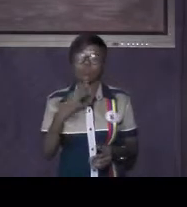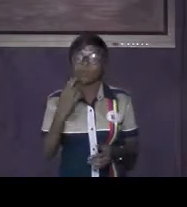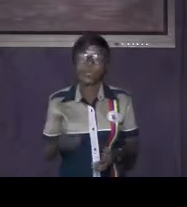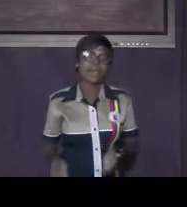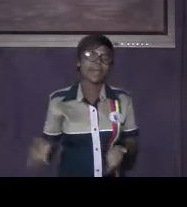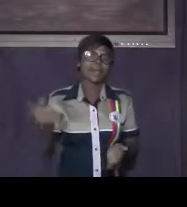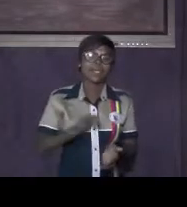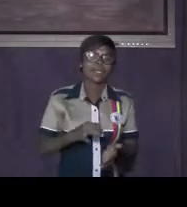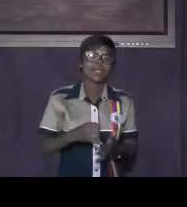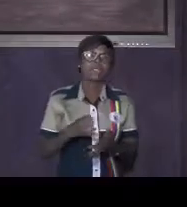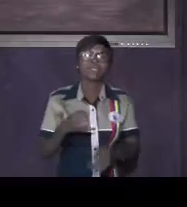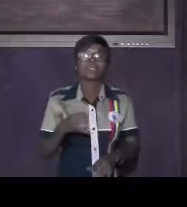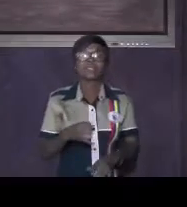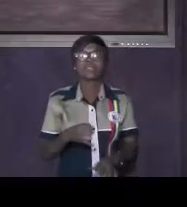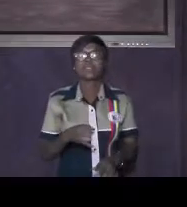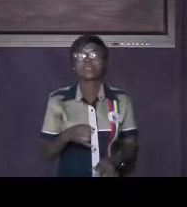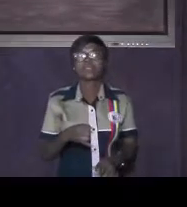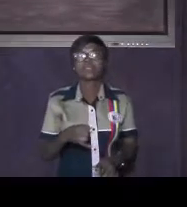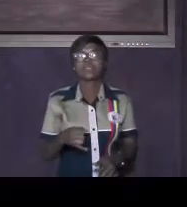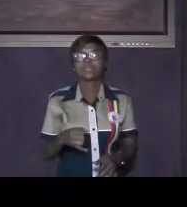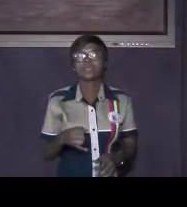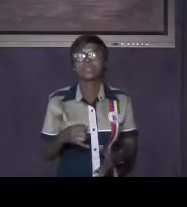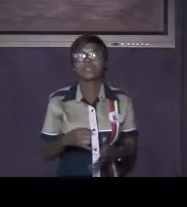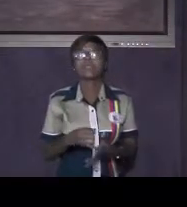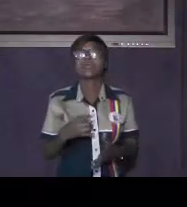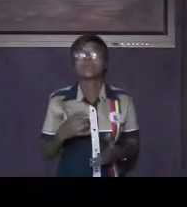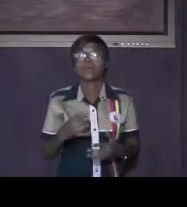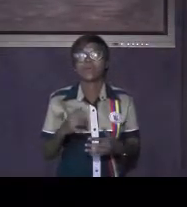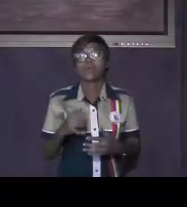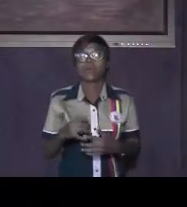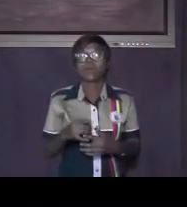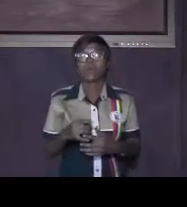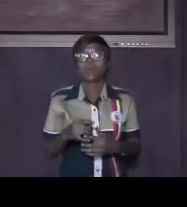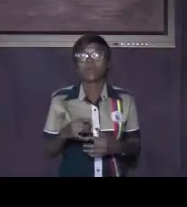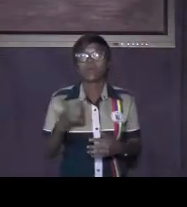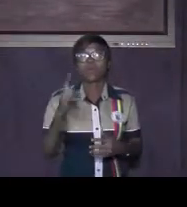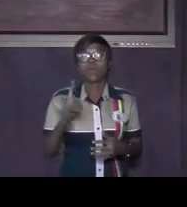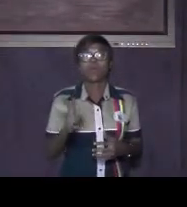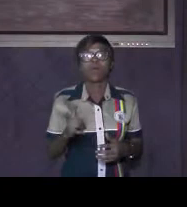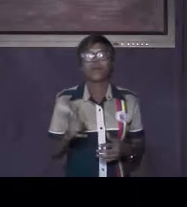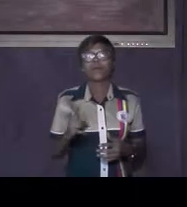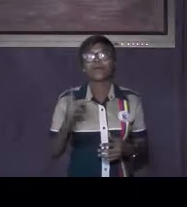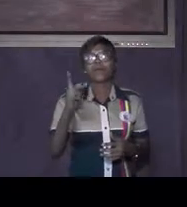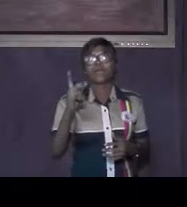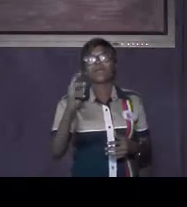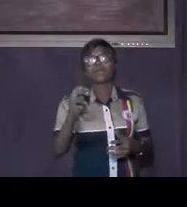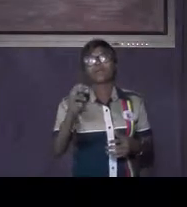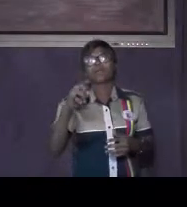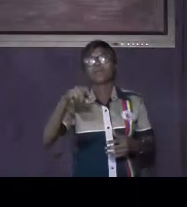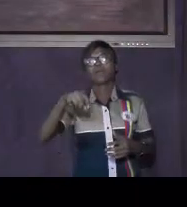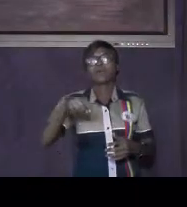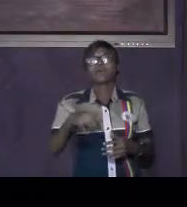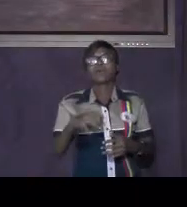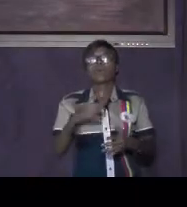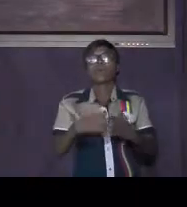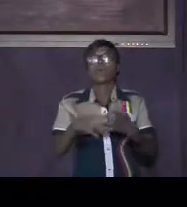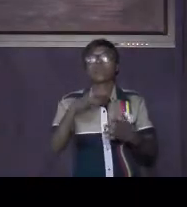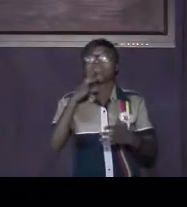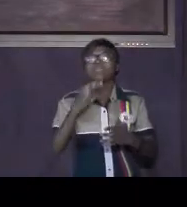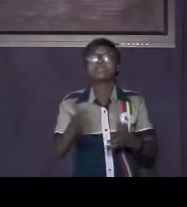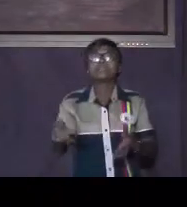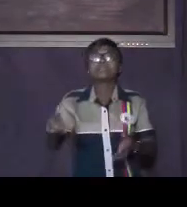we are increasing 1 kilometer. If 100 hectares has increased to 475, 1 kilometer square also has to